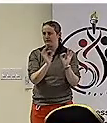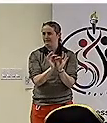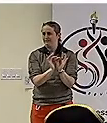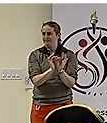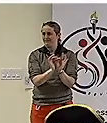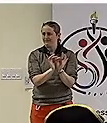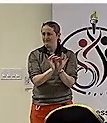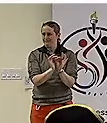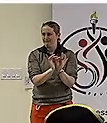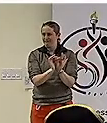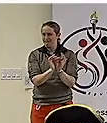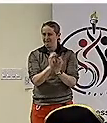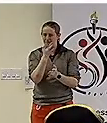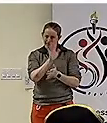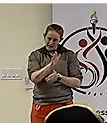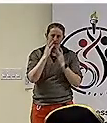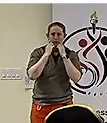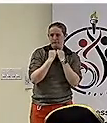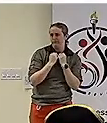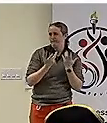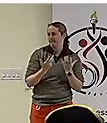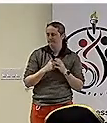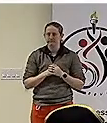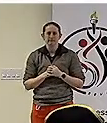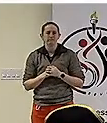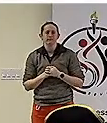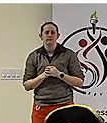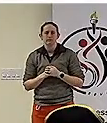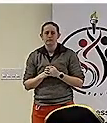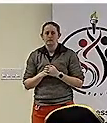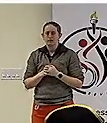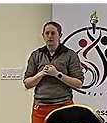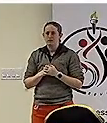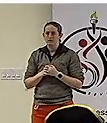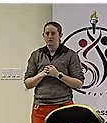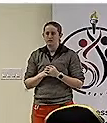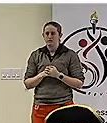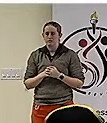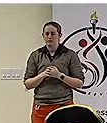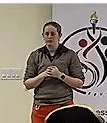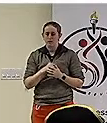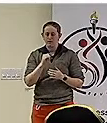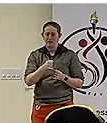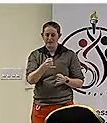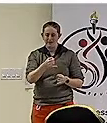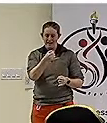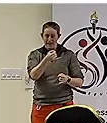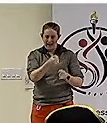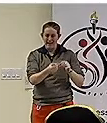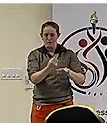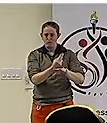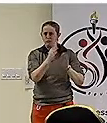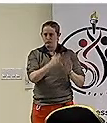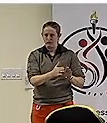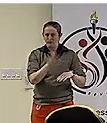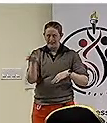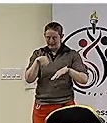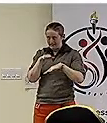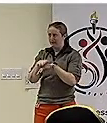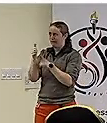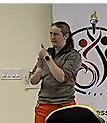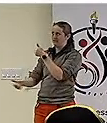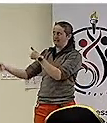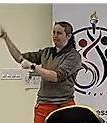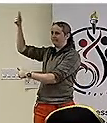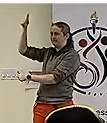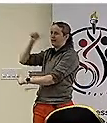80 points that are important to them. So the end user influencing the highest authority. Just imagine what the impact